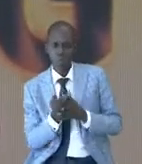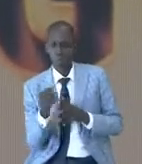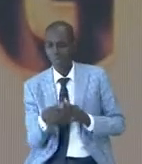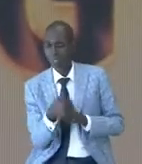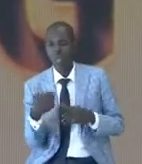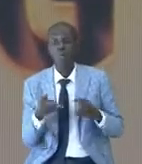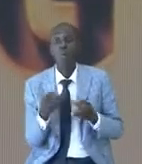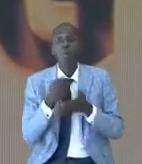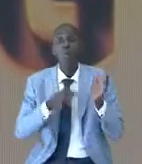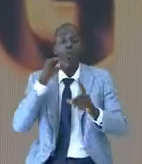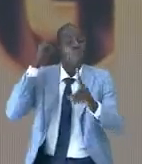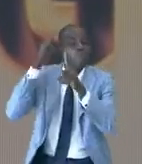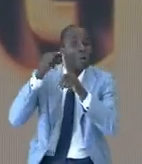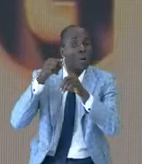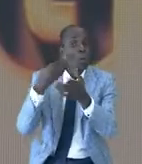get money?